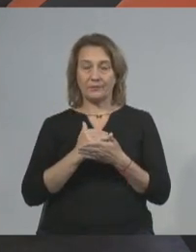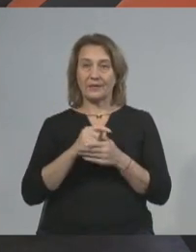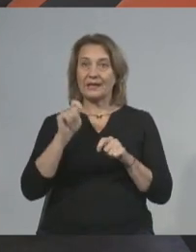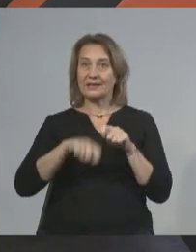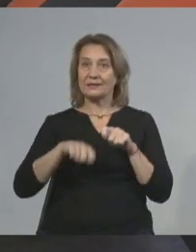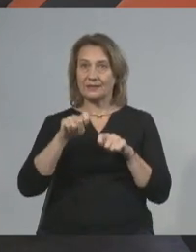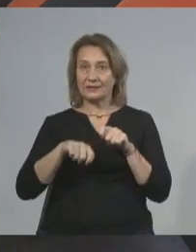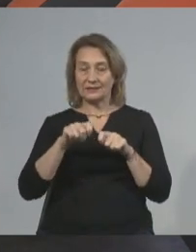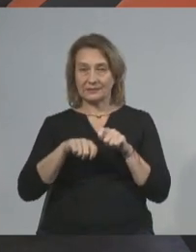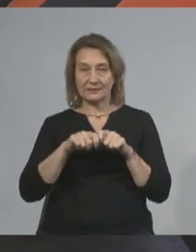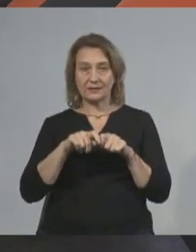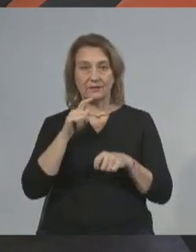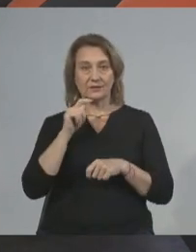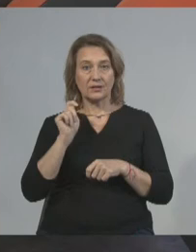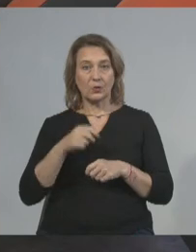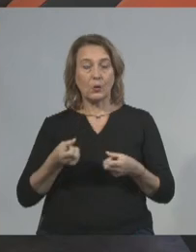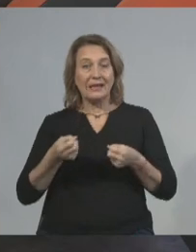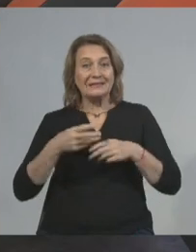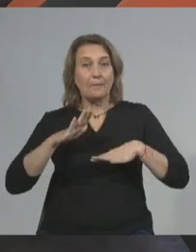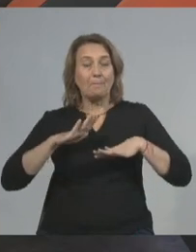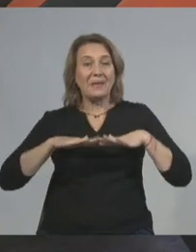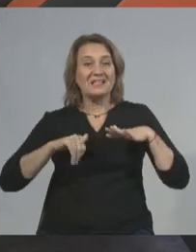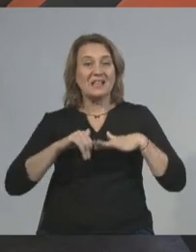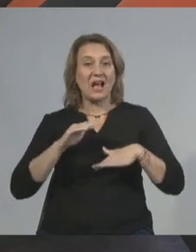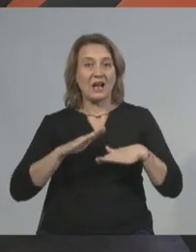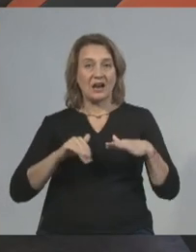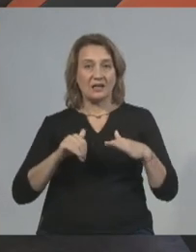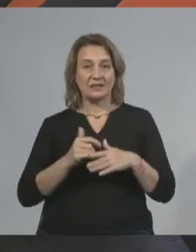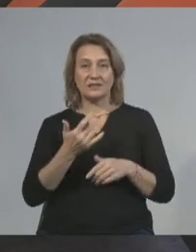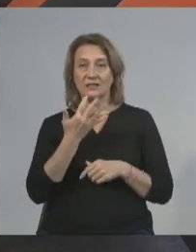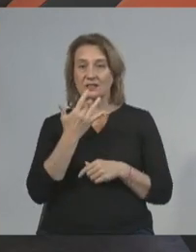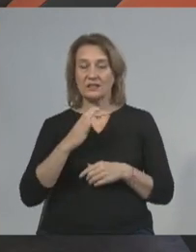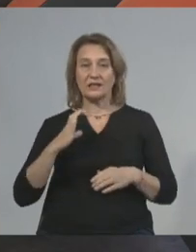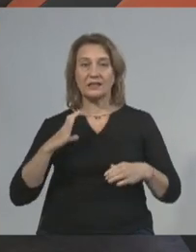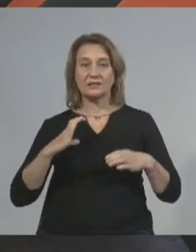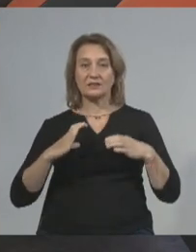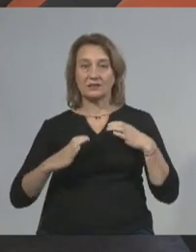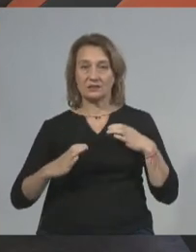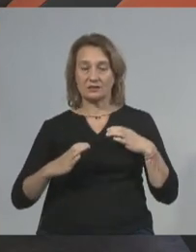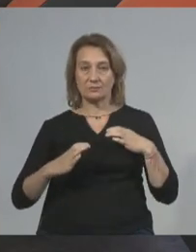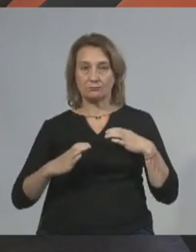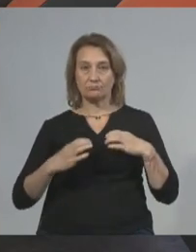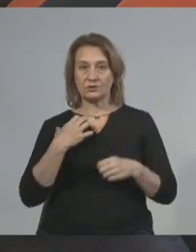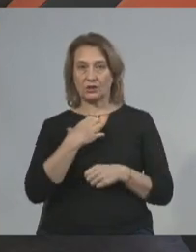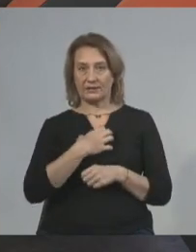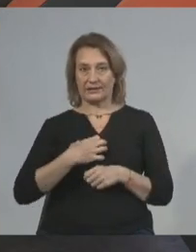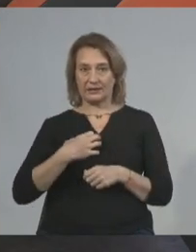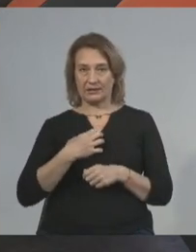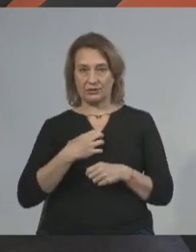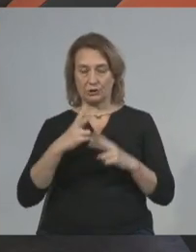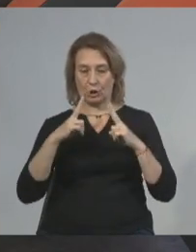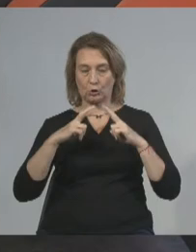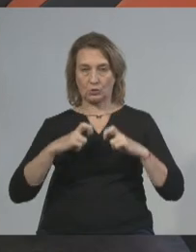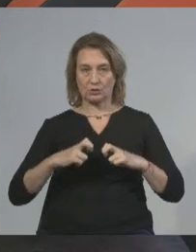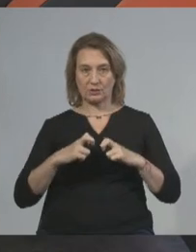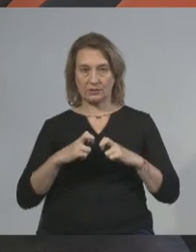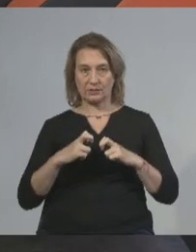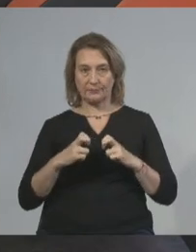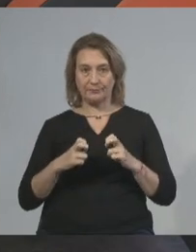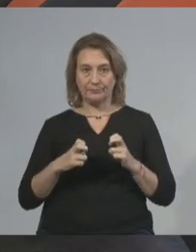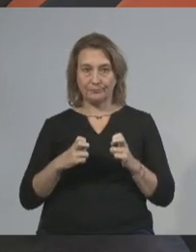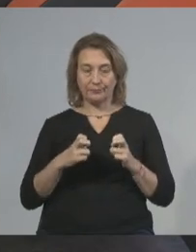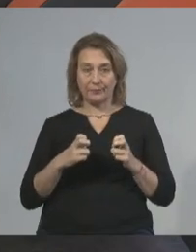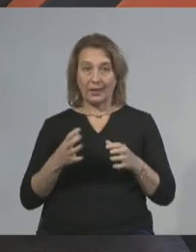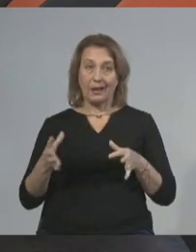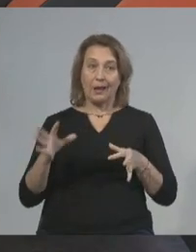ukraine and specialist in the national institute for strategic studies we will also be joined